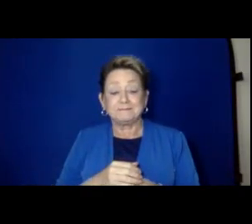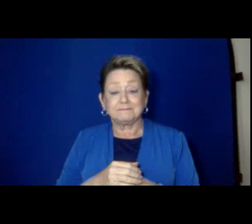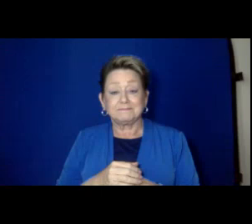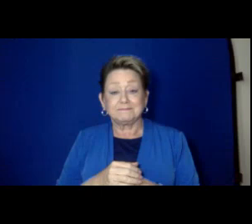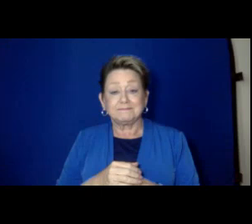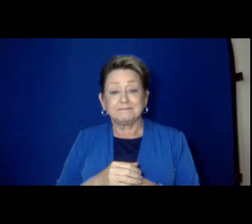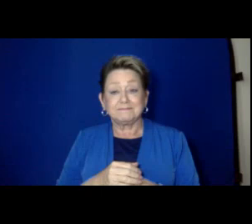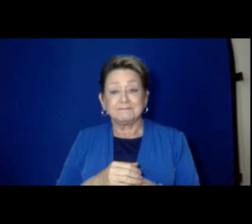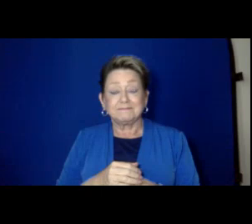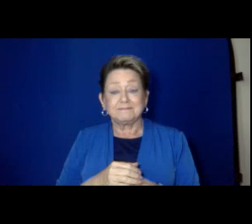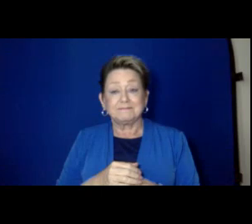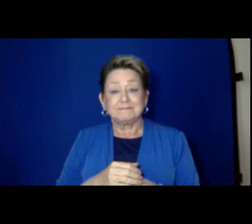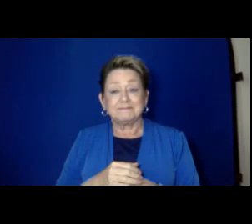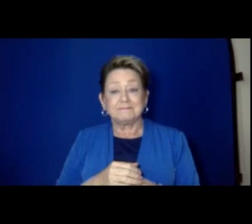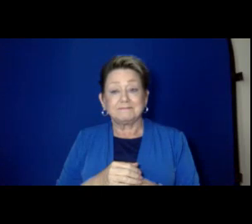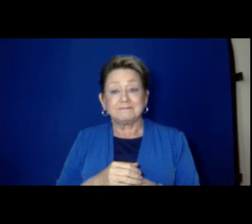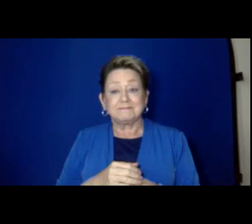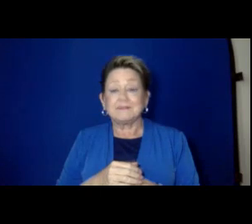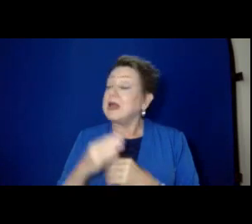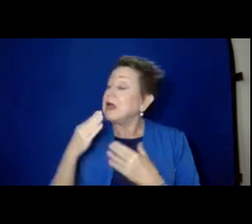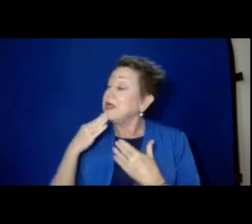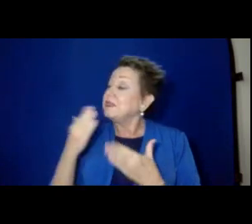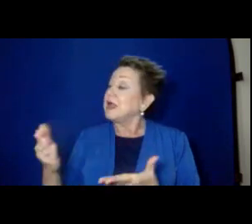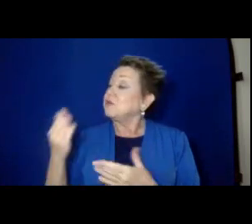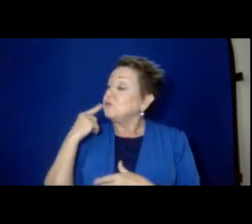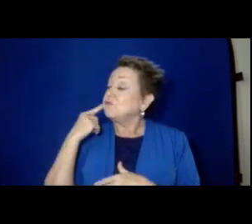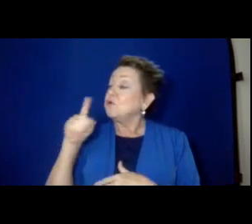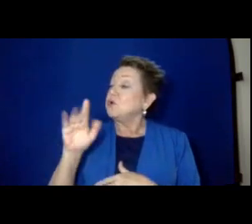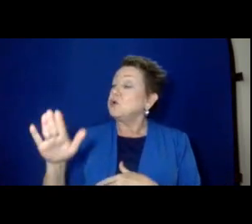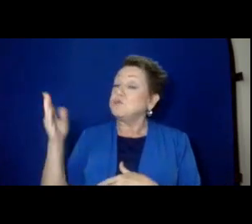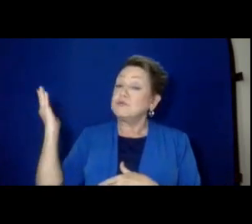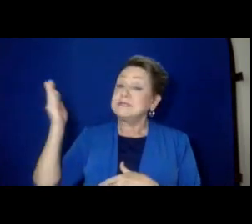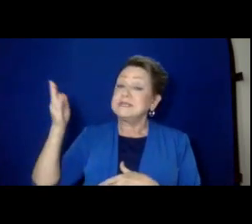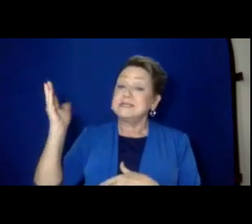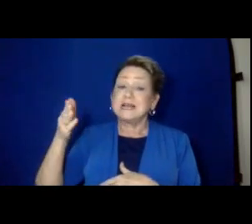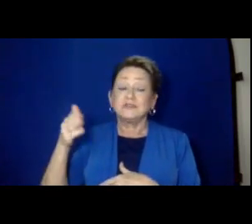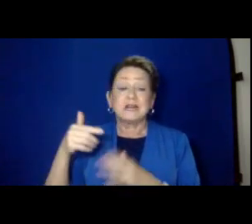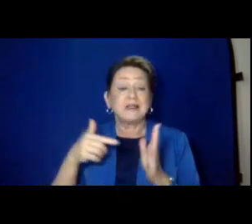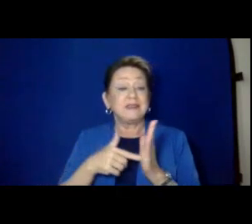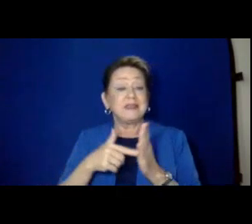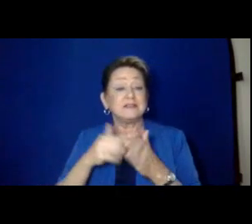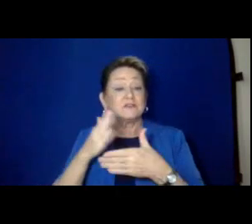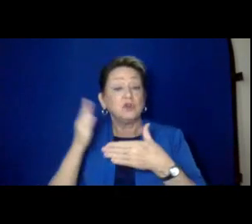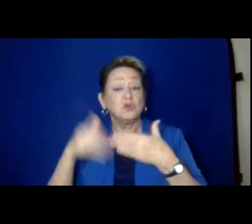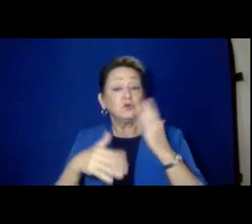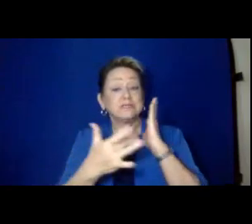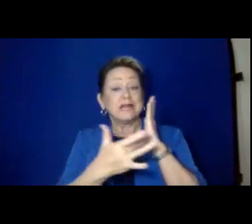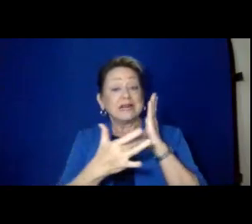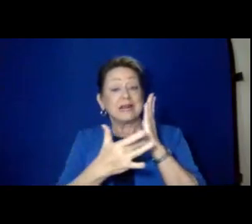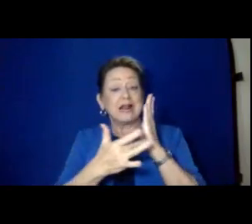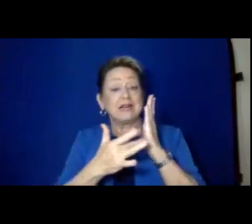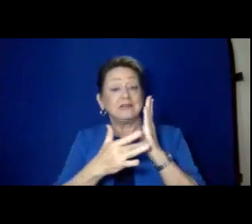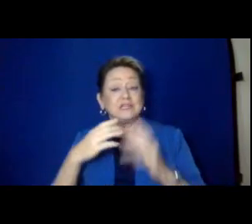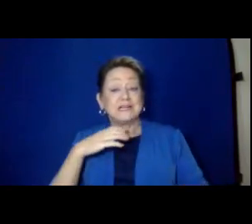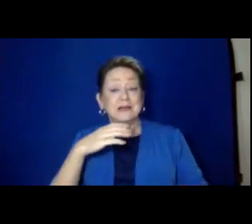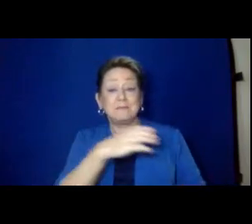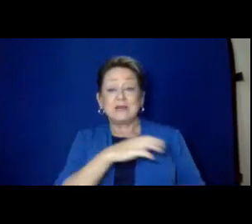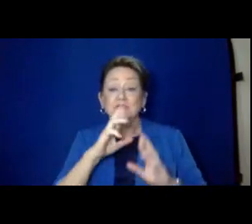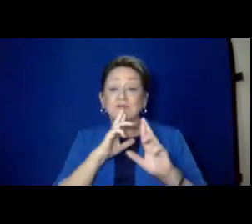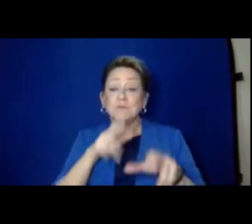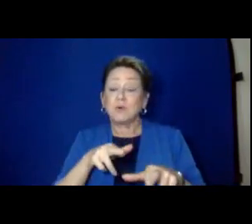Hearing no other questions, I'd like to thank you for your presentation. And this concludes the Technology Committee report for